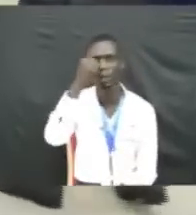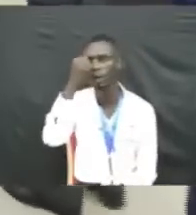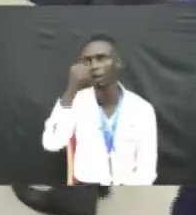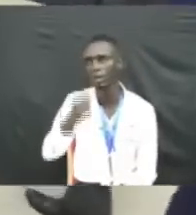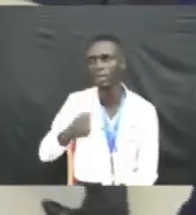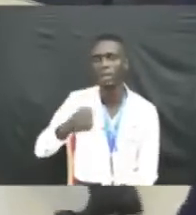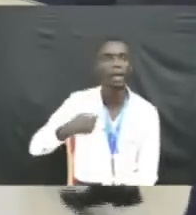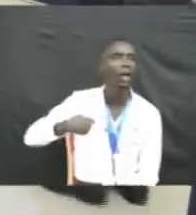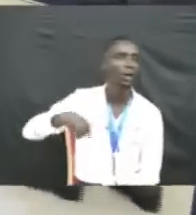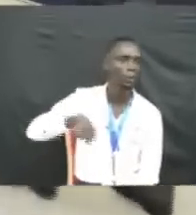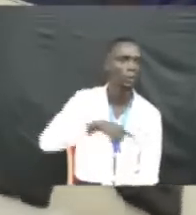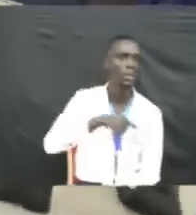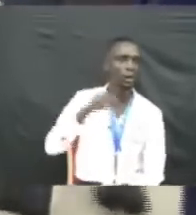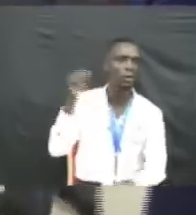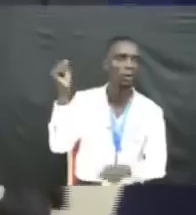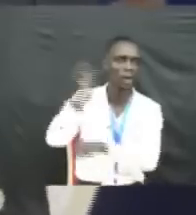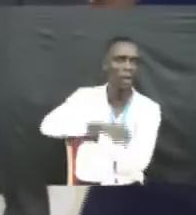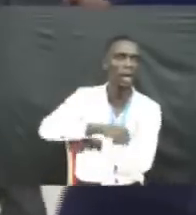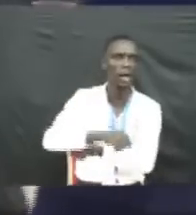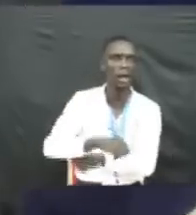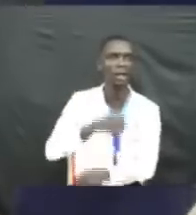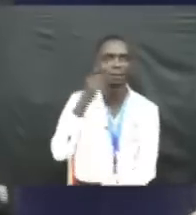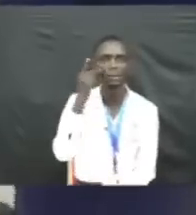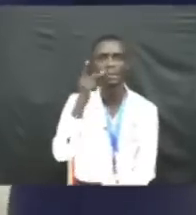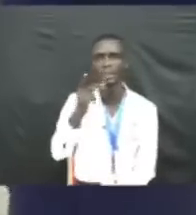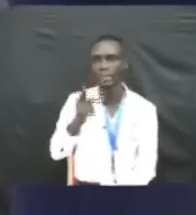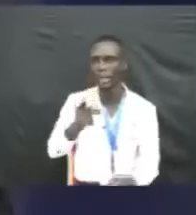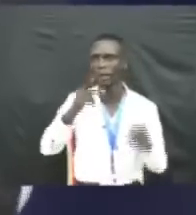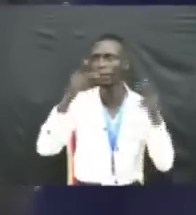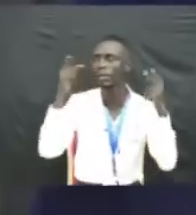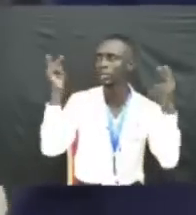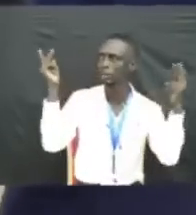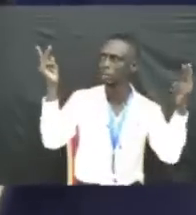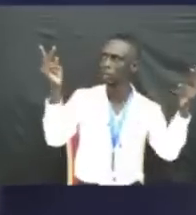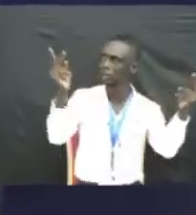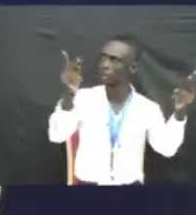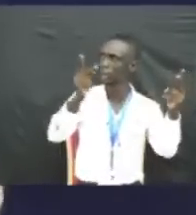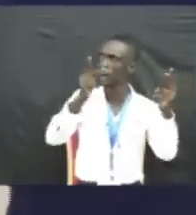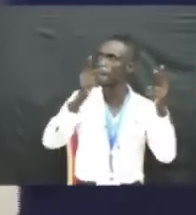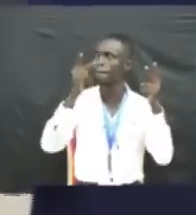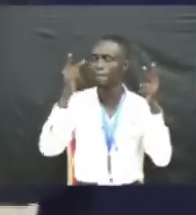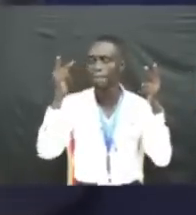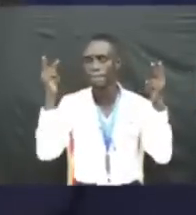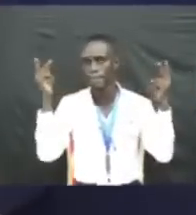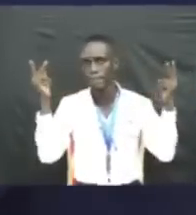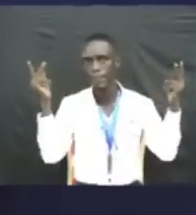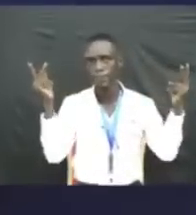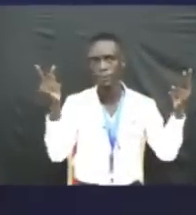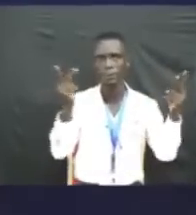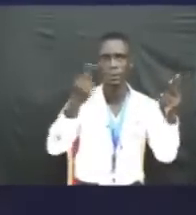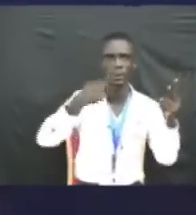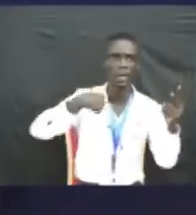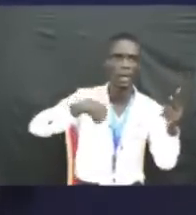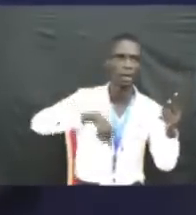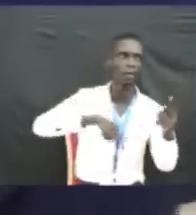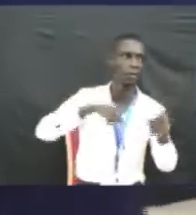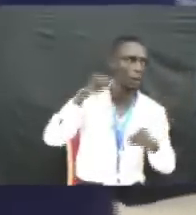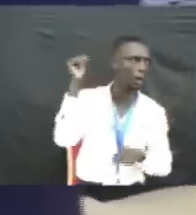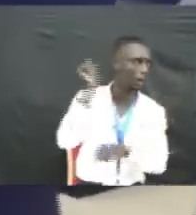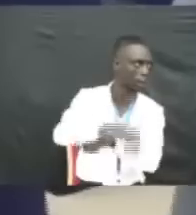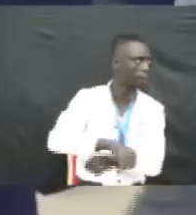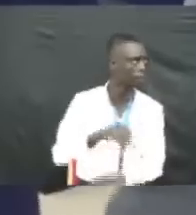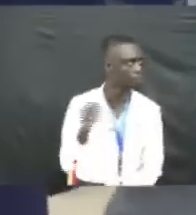over. We shall over. See the victory. See the victory. We shall